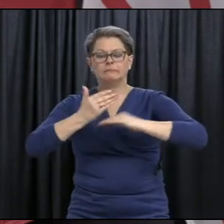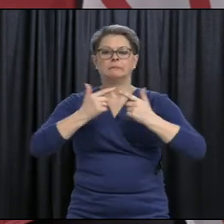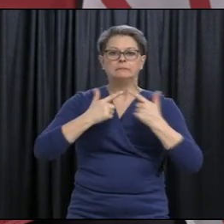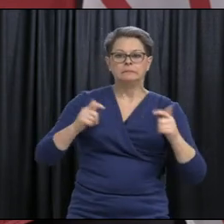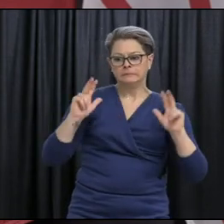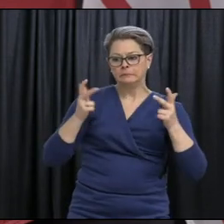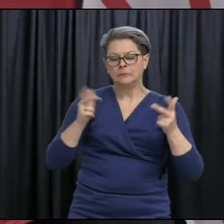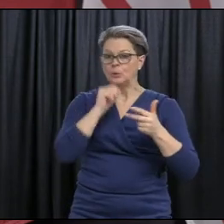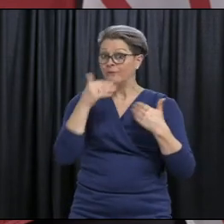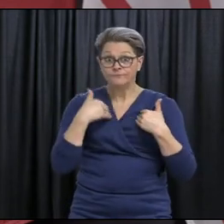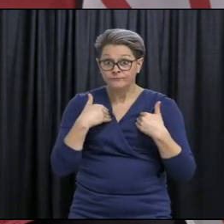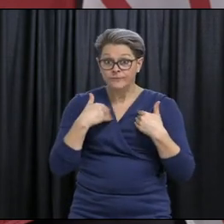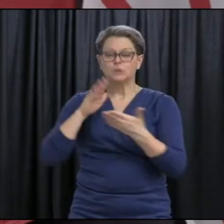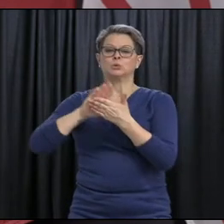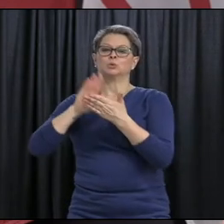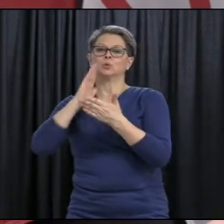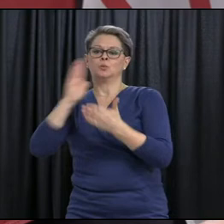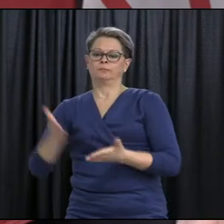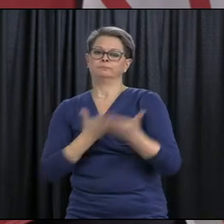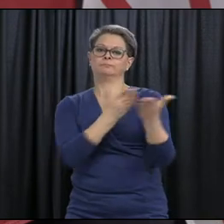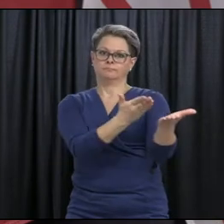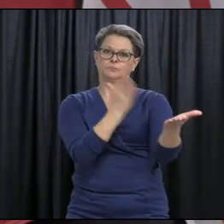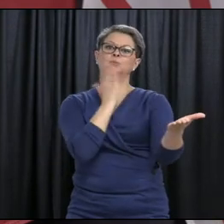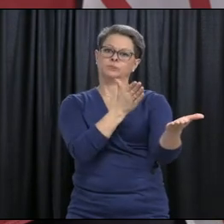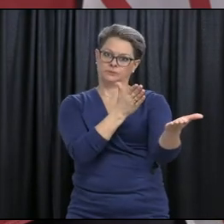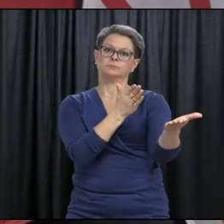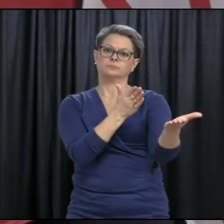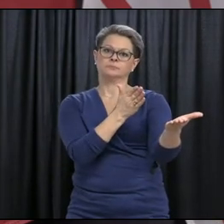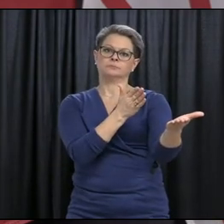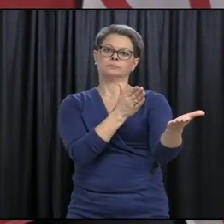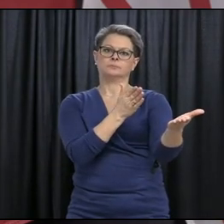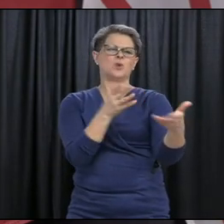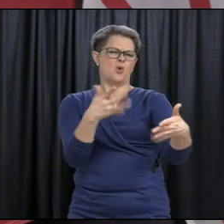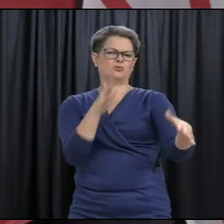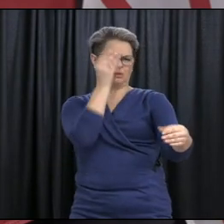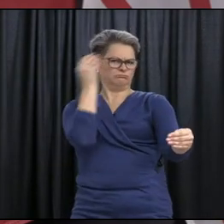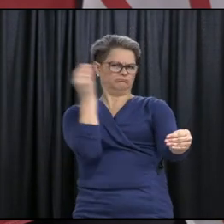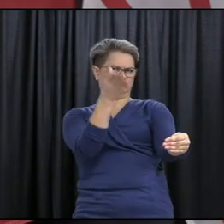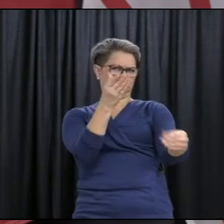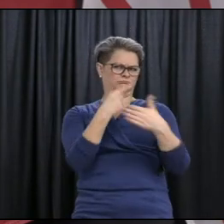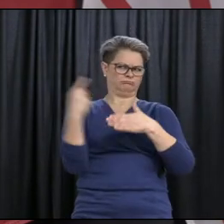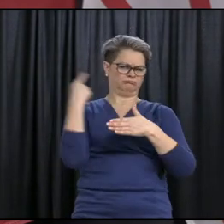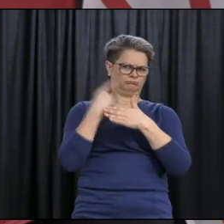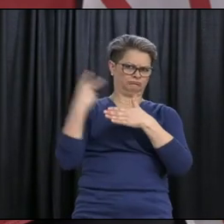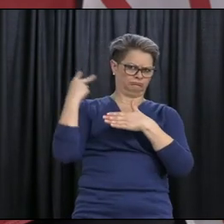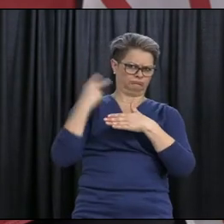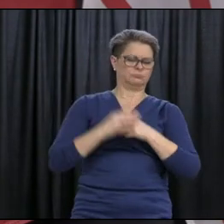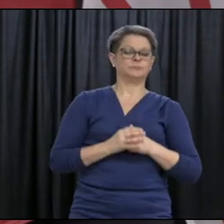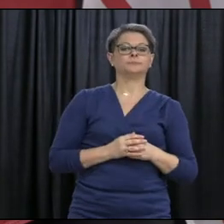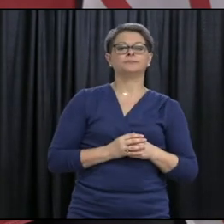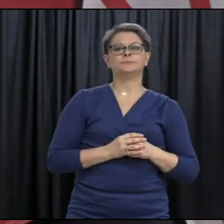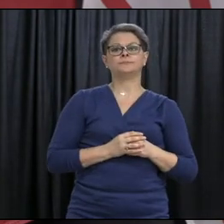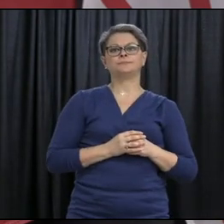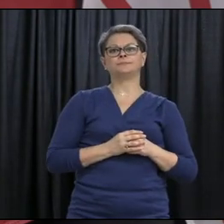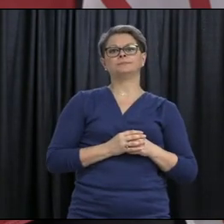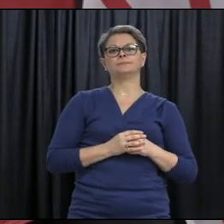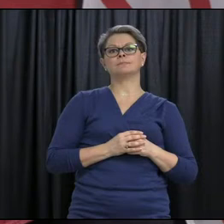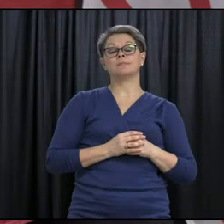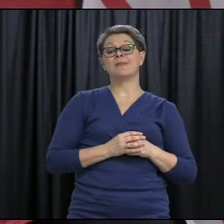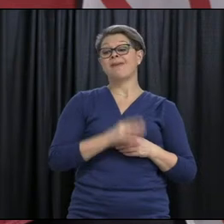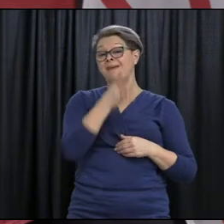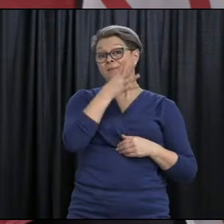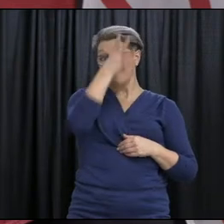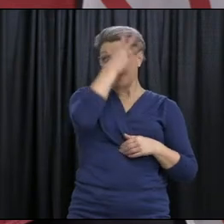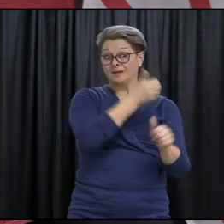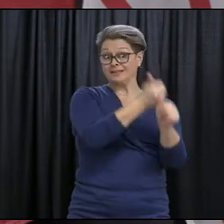their school or school district, as we have previously communicated. Any parent taking this route should